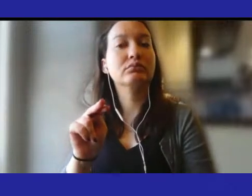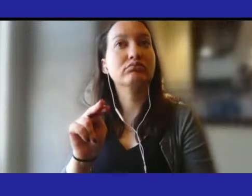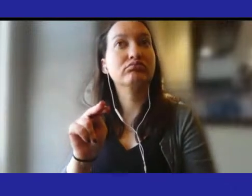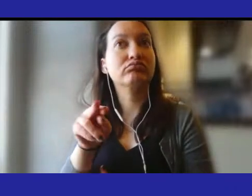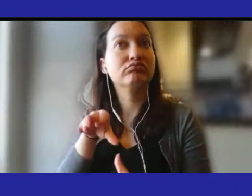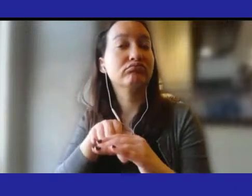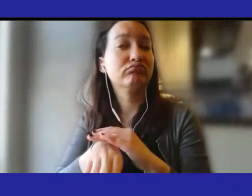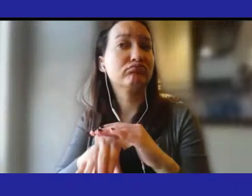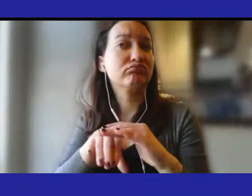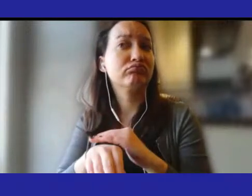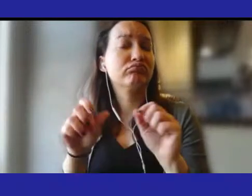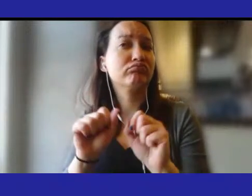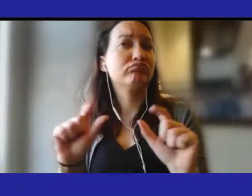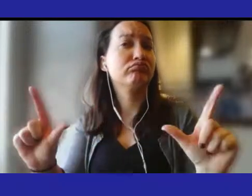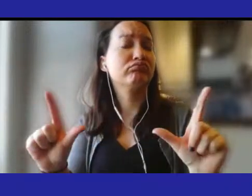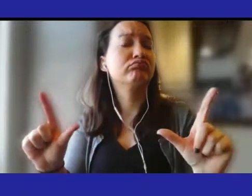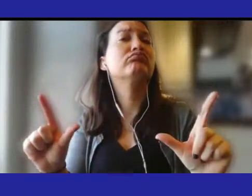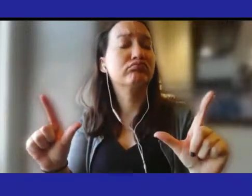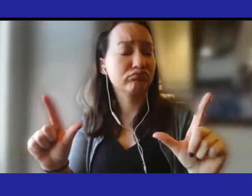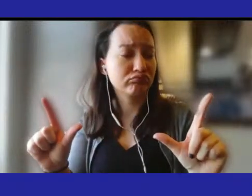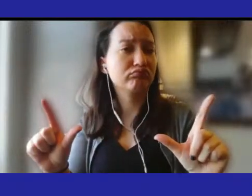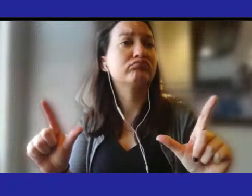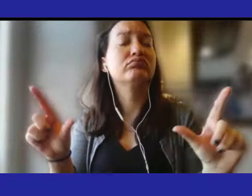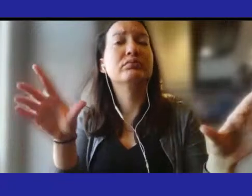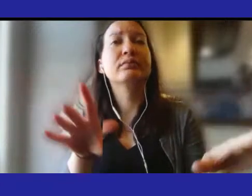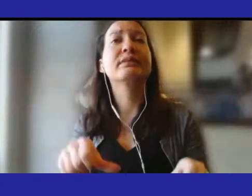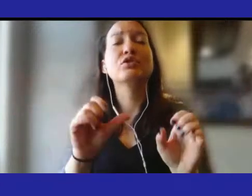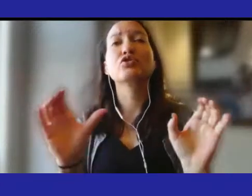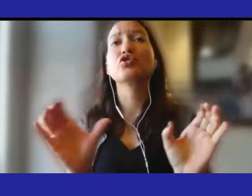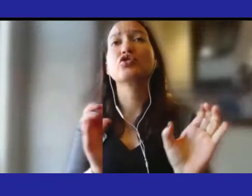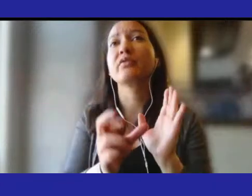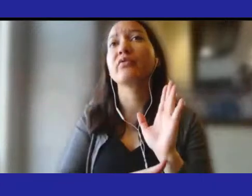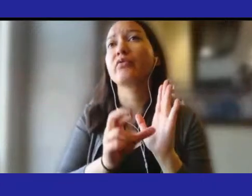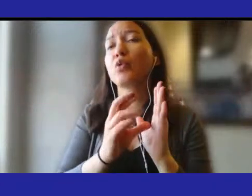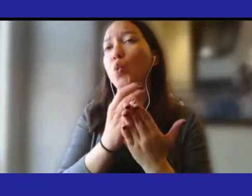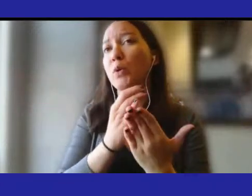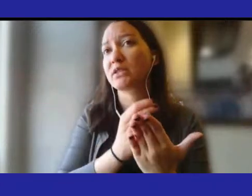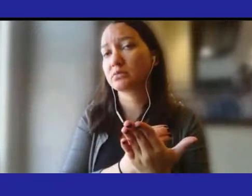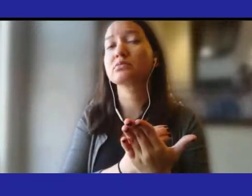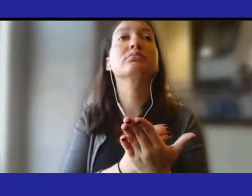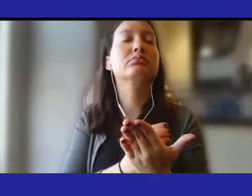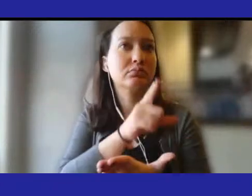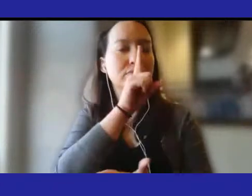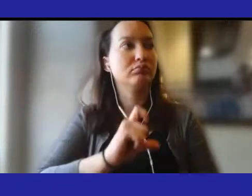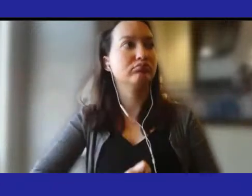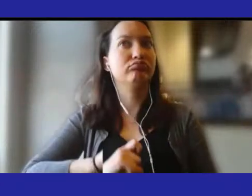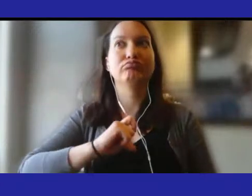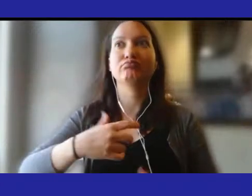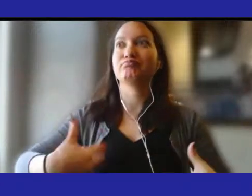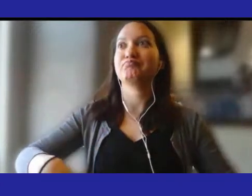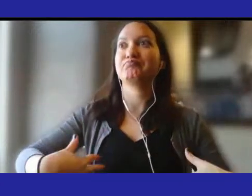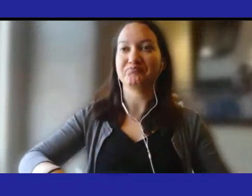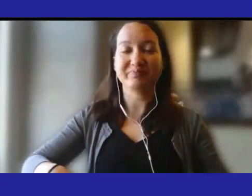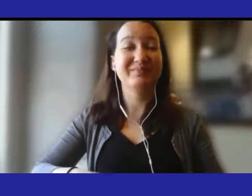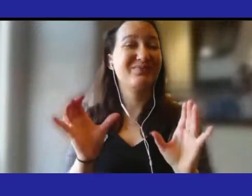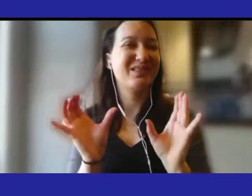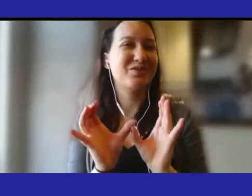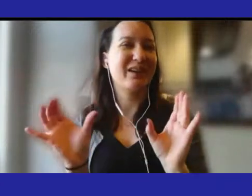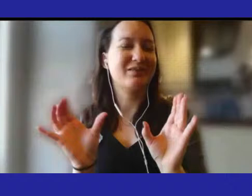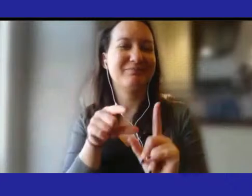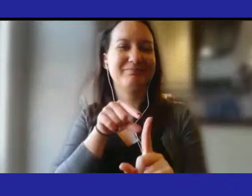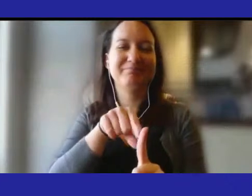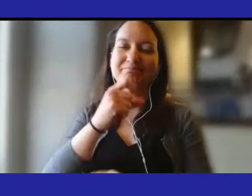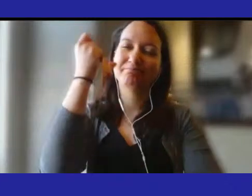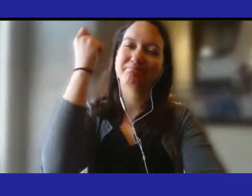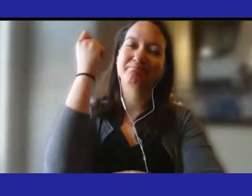access the platform to take certification review courses. And so we're really proud of this because certification is the hallmark of